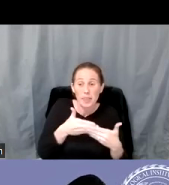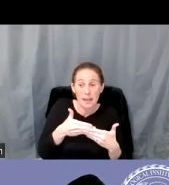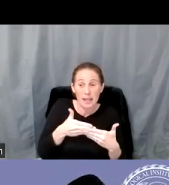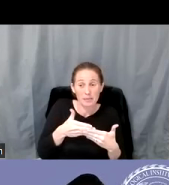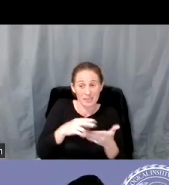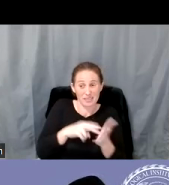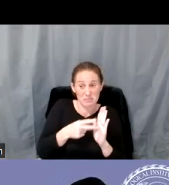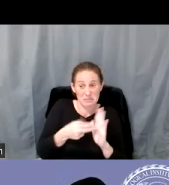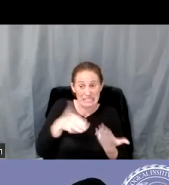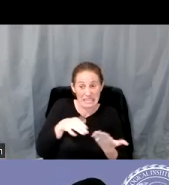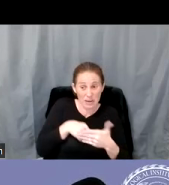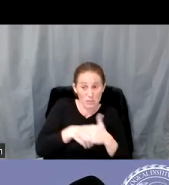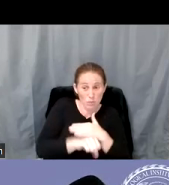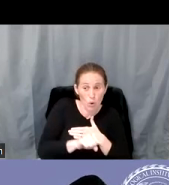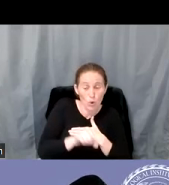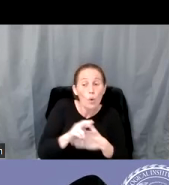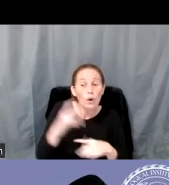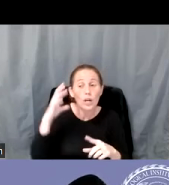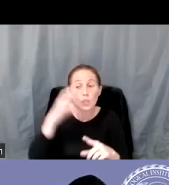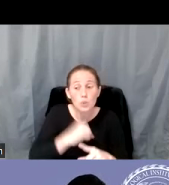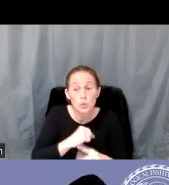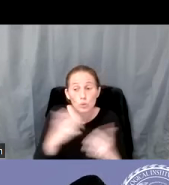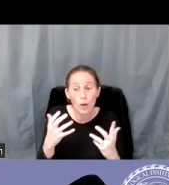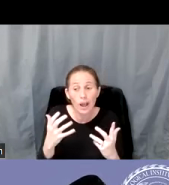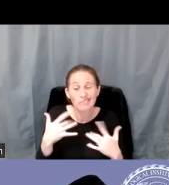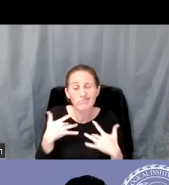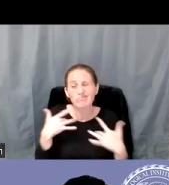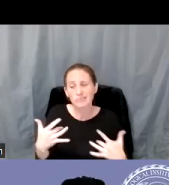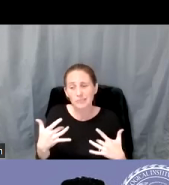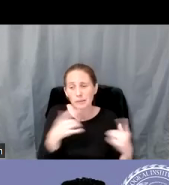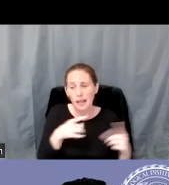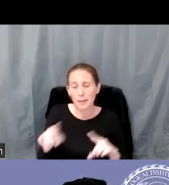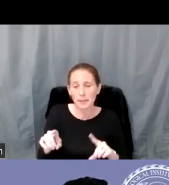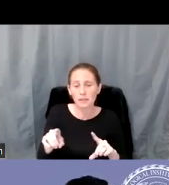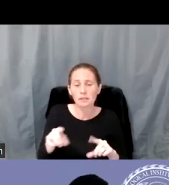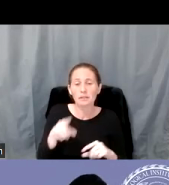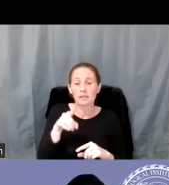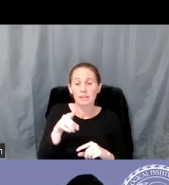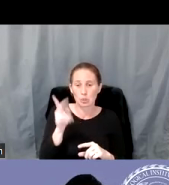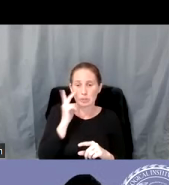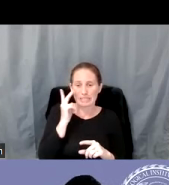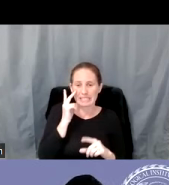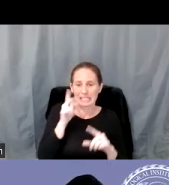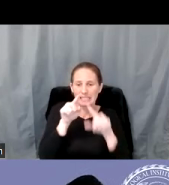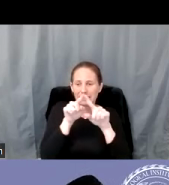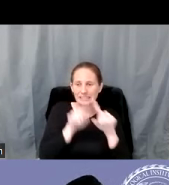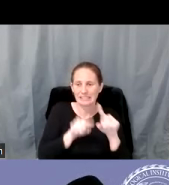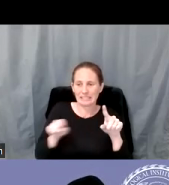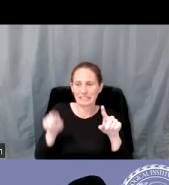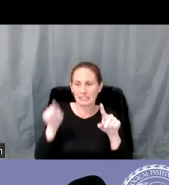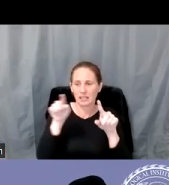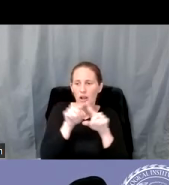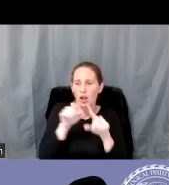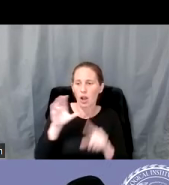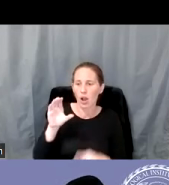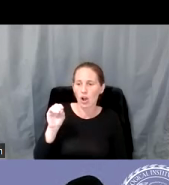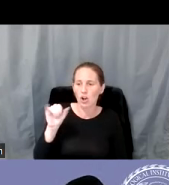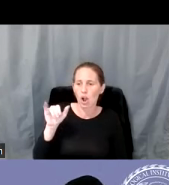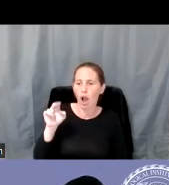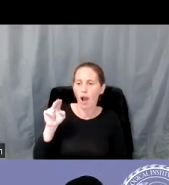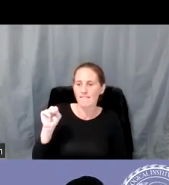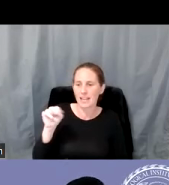stillborn, or what we assume is more likely the case, actually this is what we call a coffin birth, where